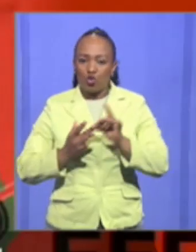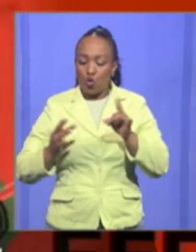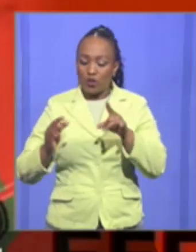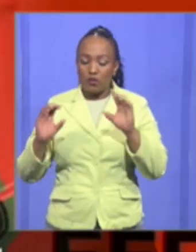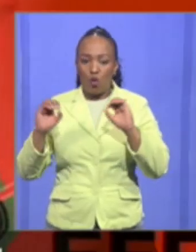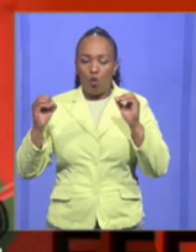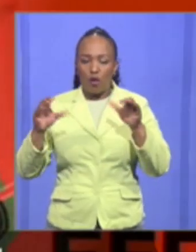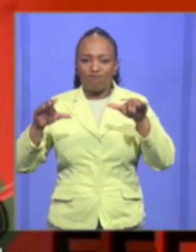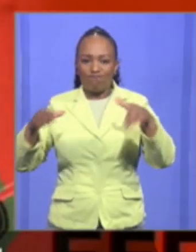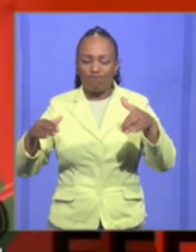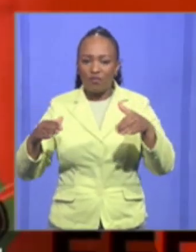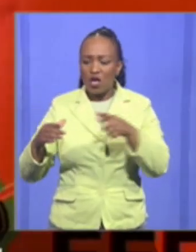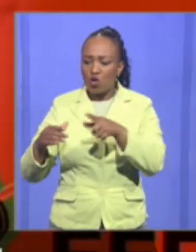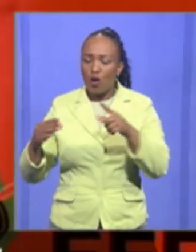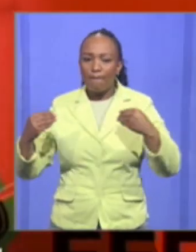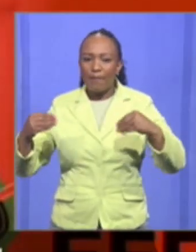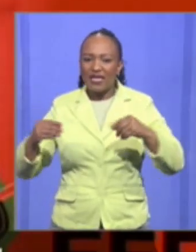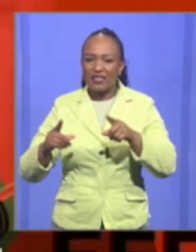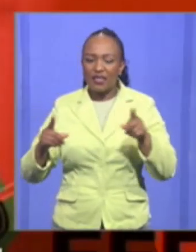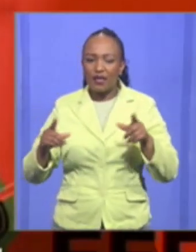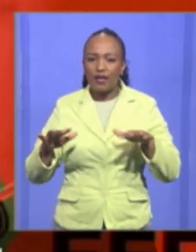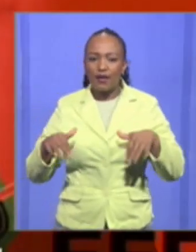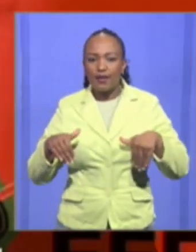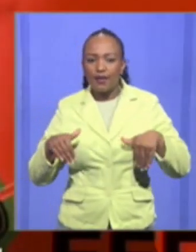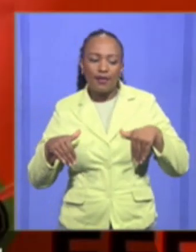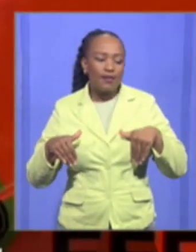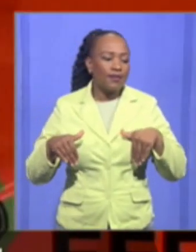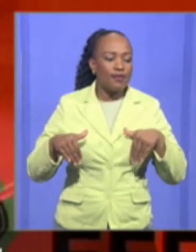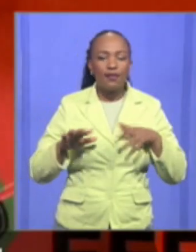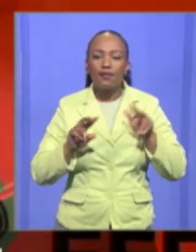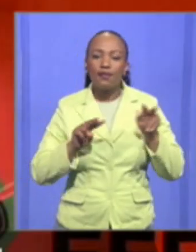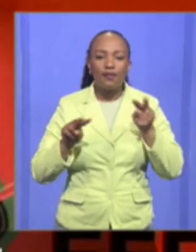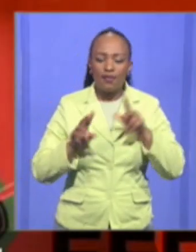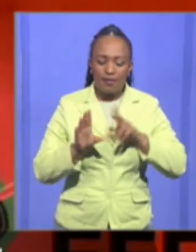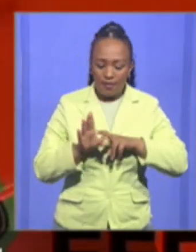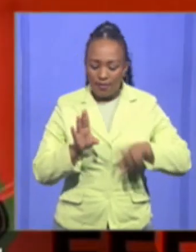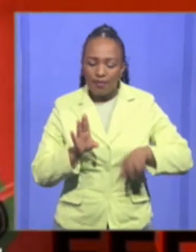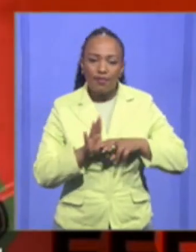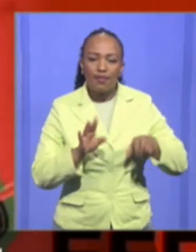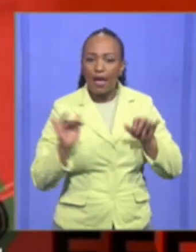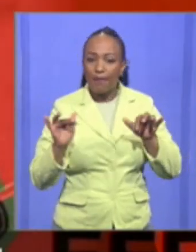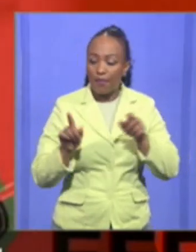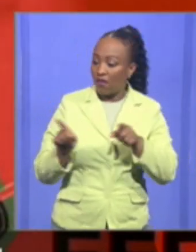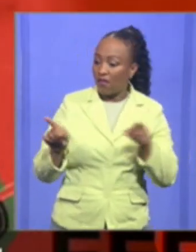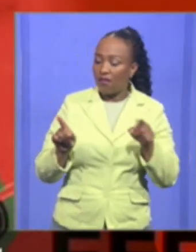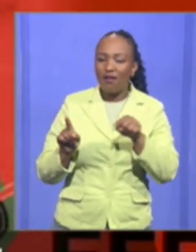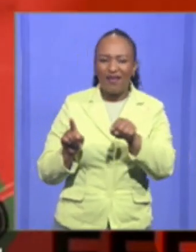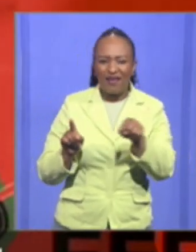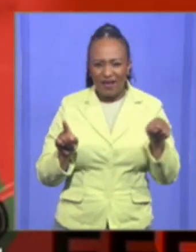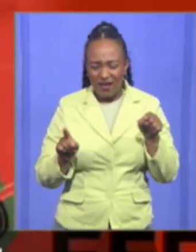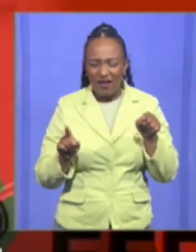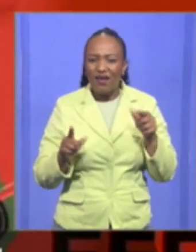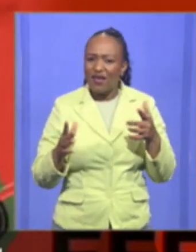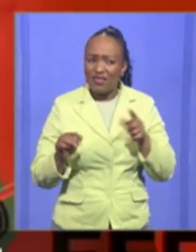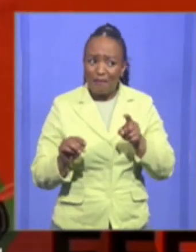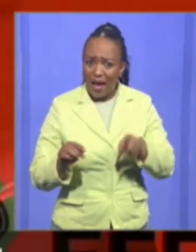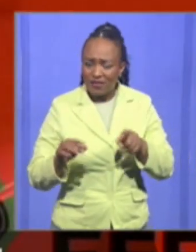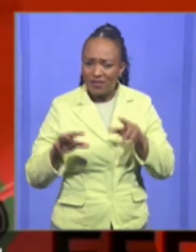too busy following other resignations, popularizing certain people that they must take